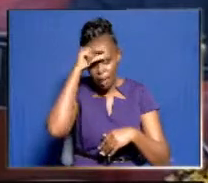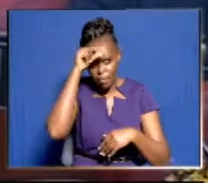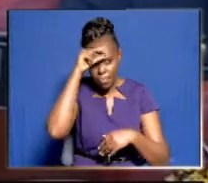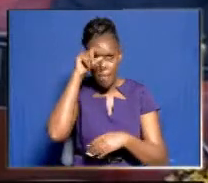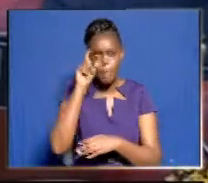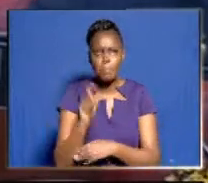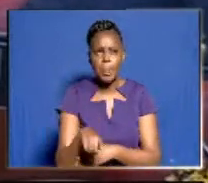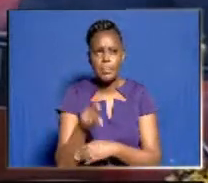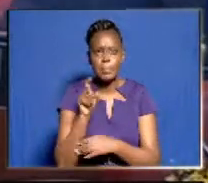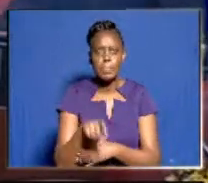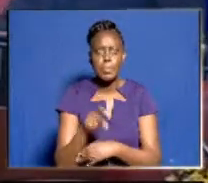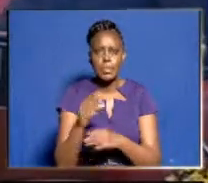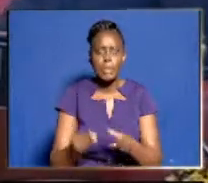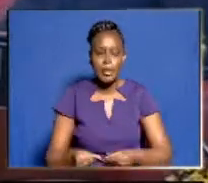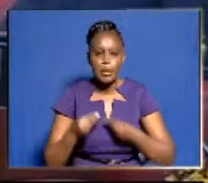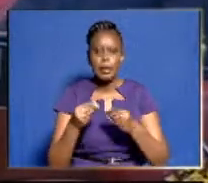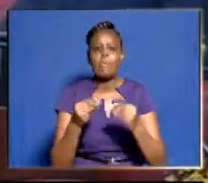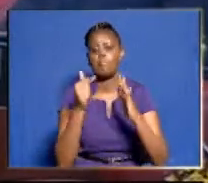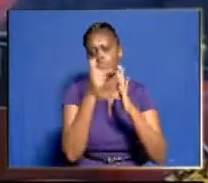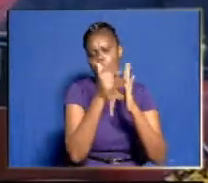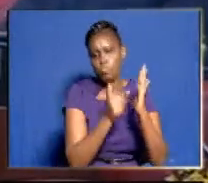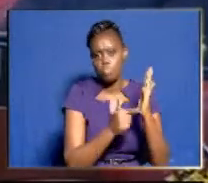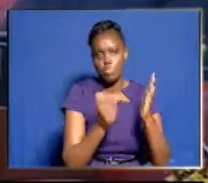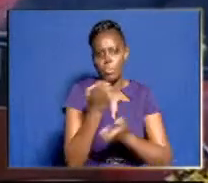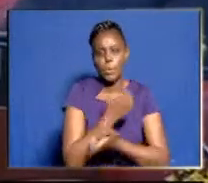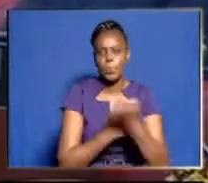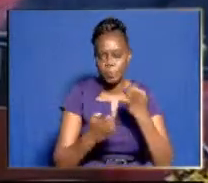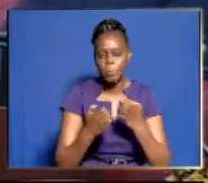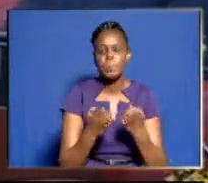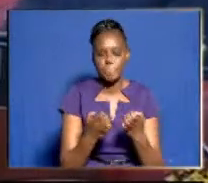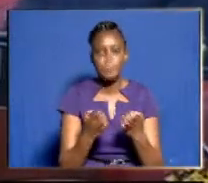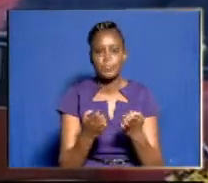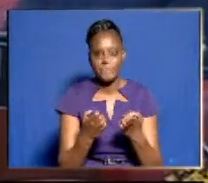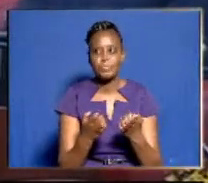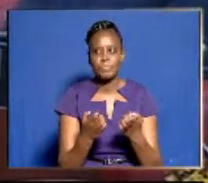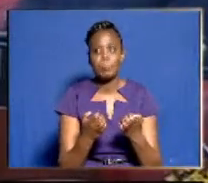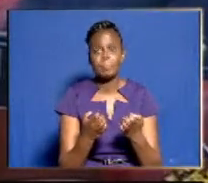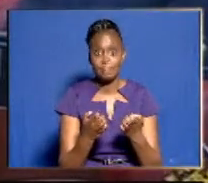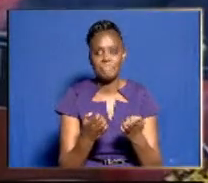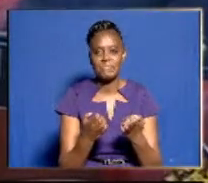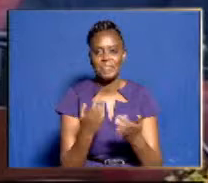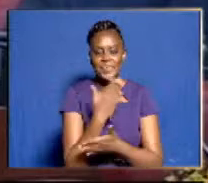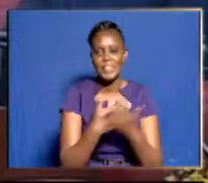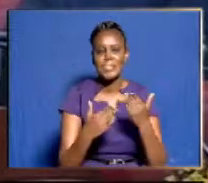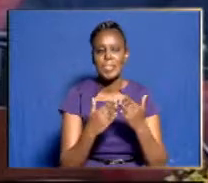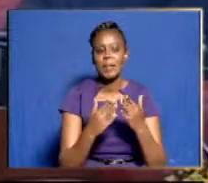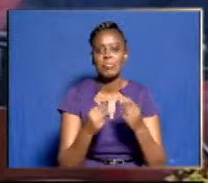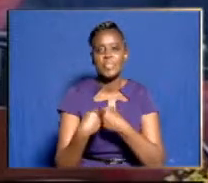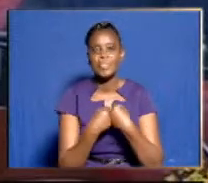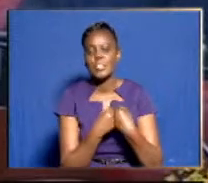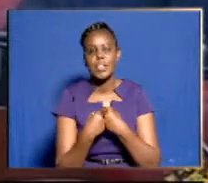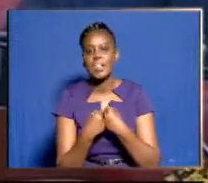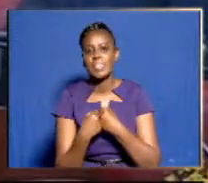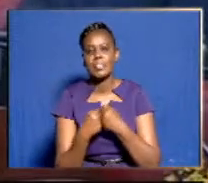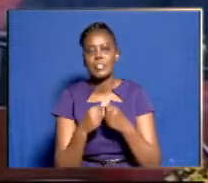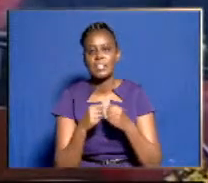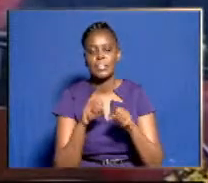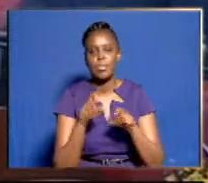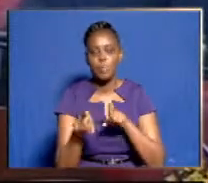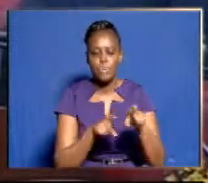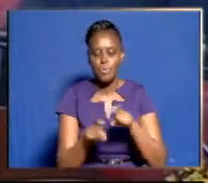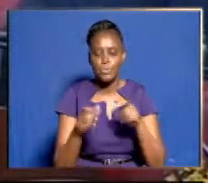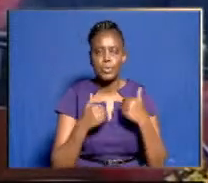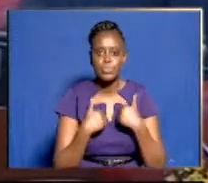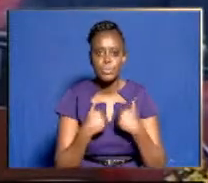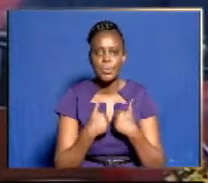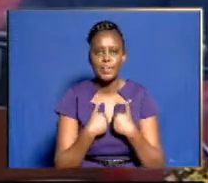be giving incentives to the economy. But now we are coming up with some very difficult tax measures, Honorable